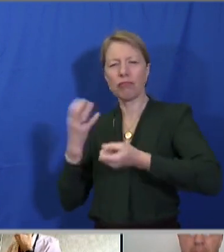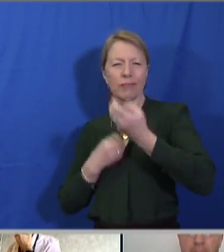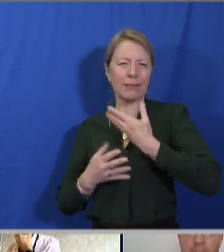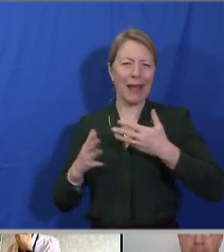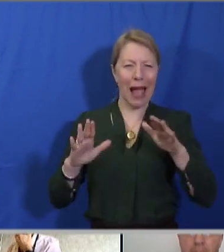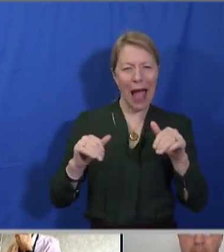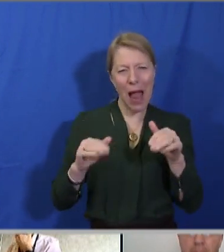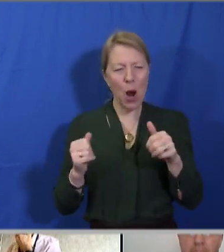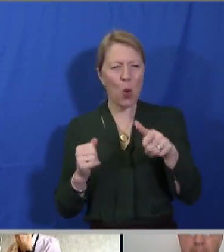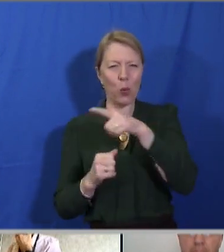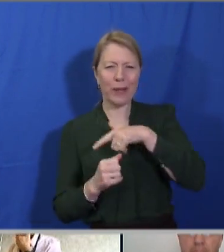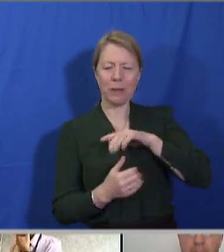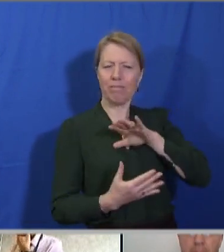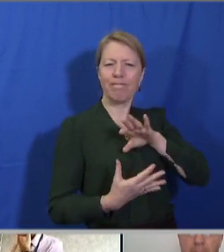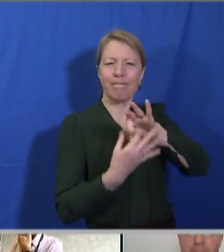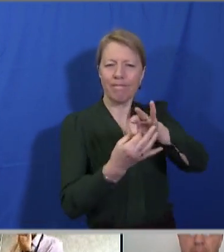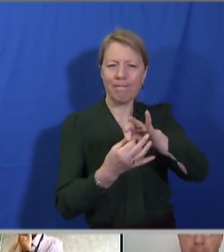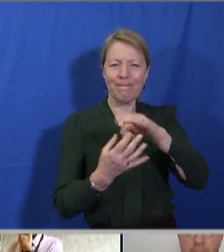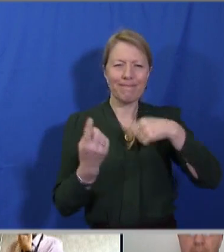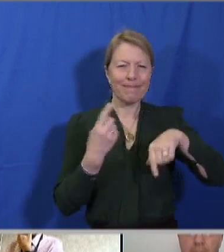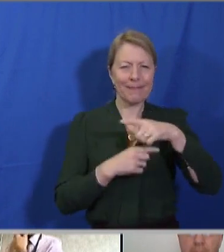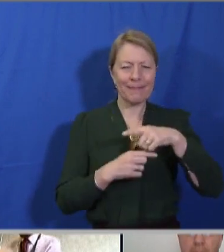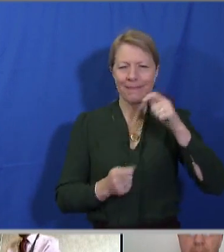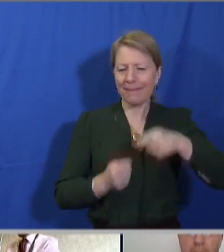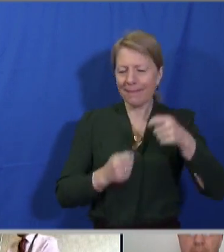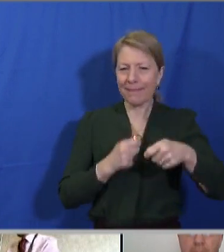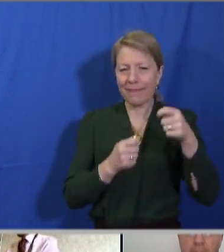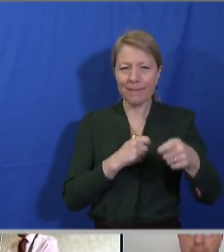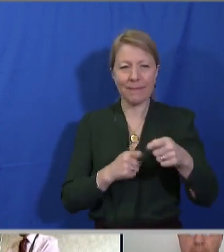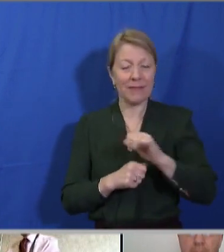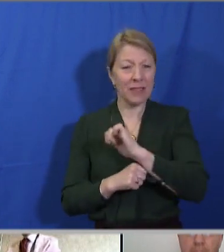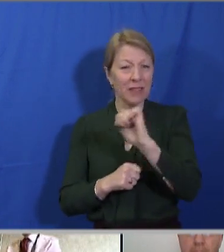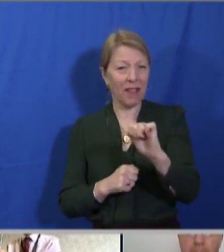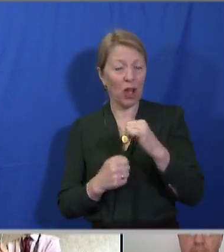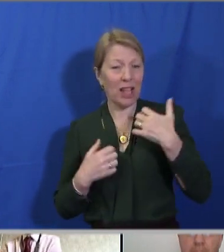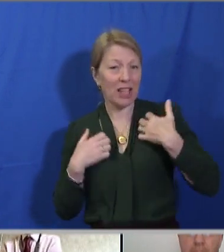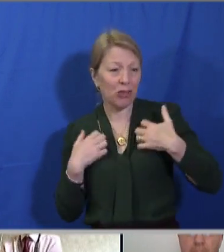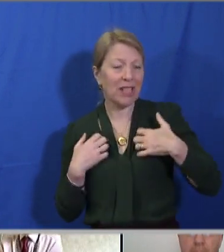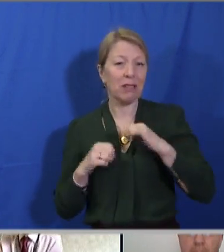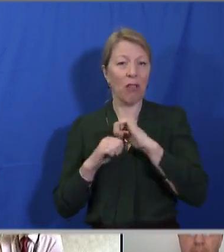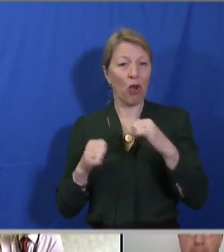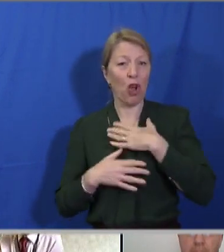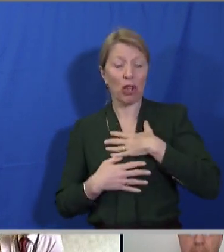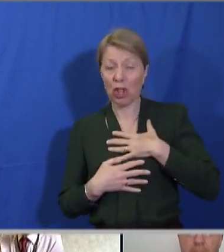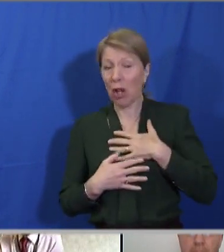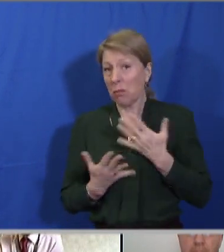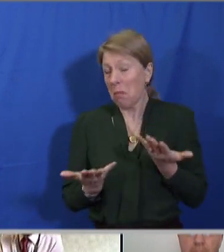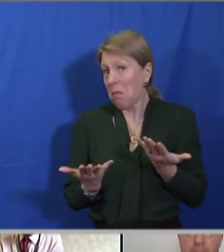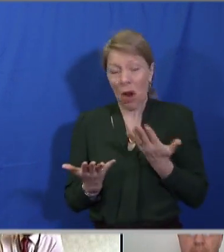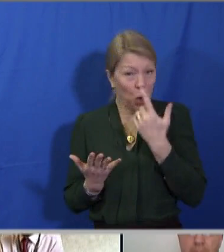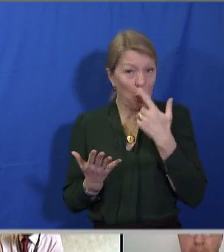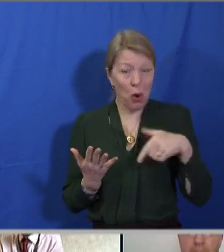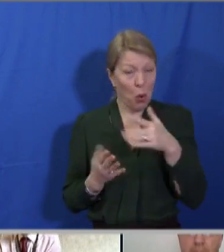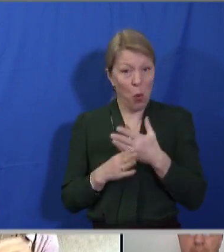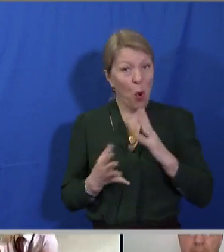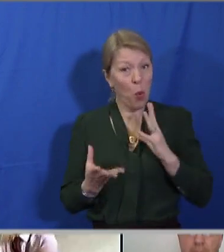and reflect their needs and their interests and concerns in as we can make plans for development. Yep, thank you, Gerard.